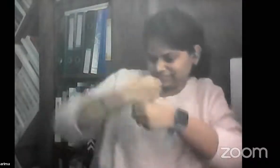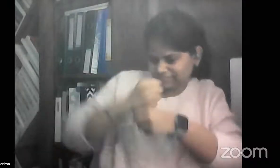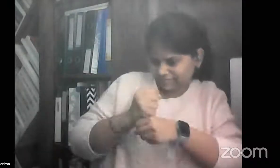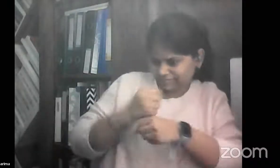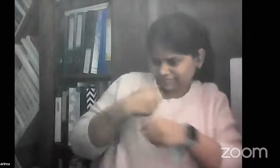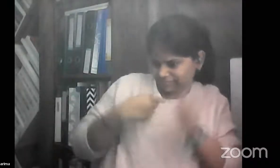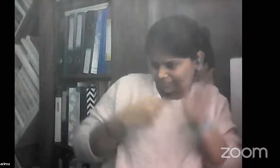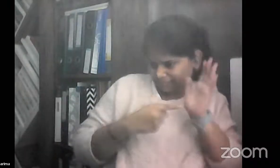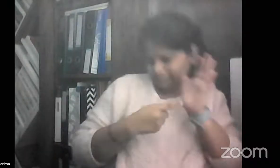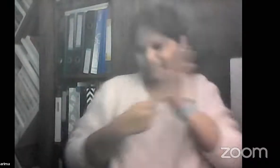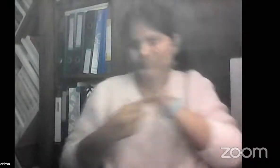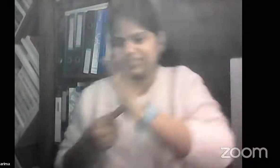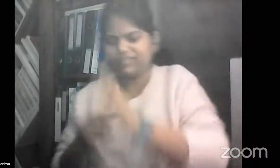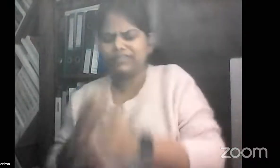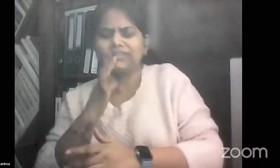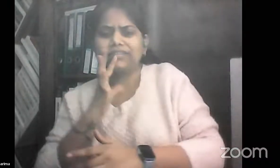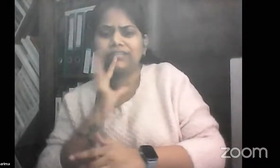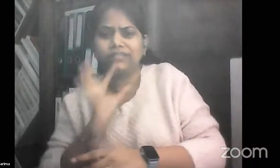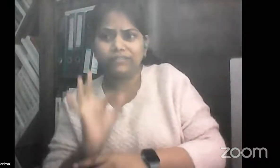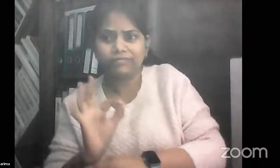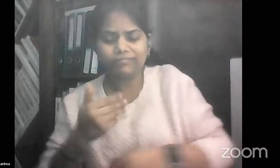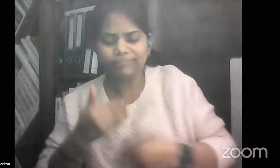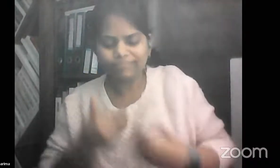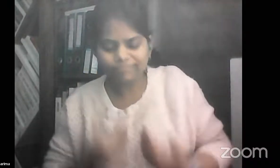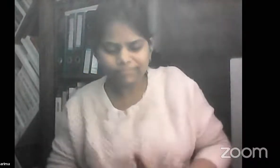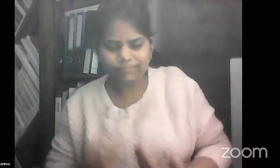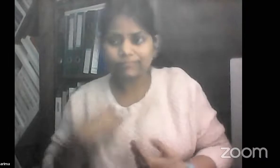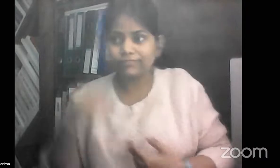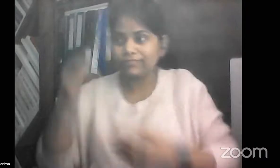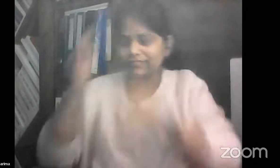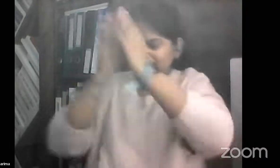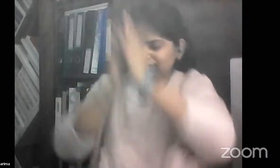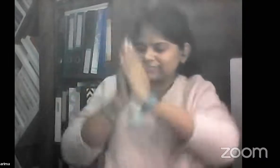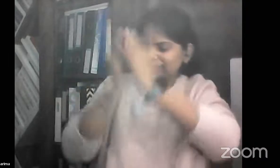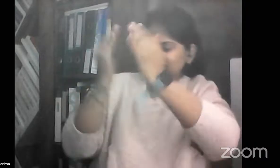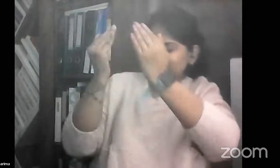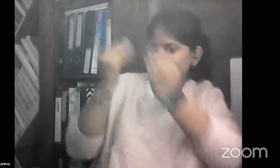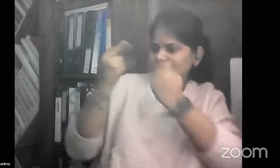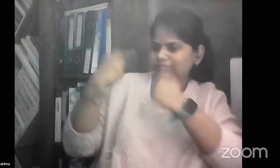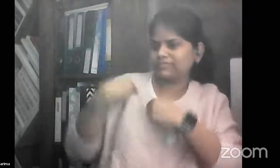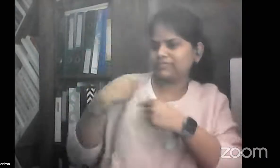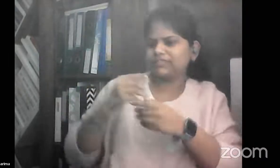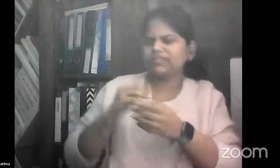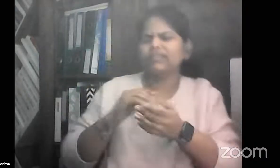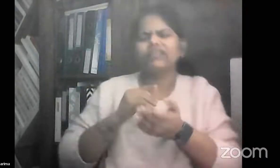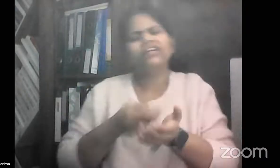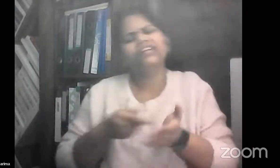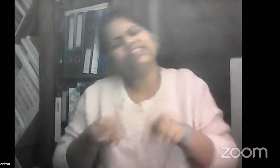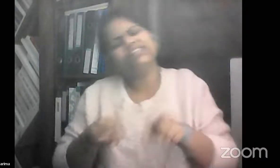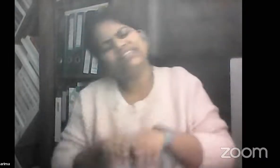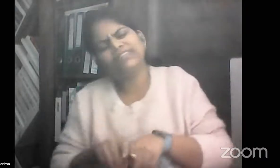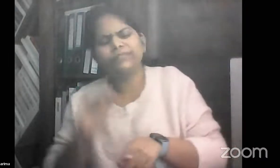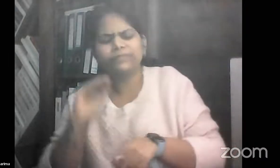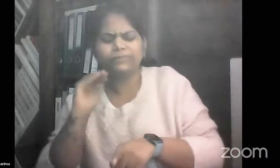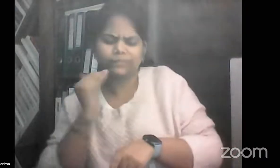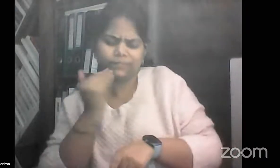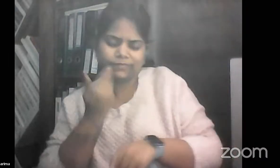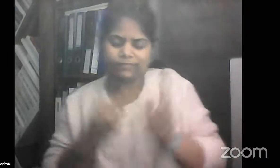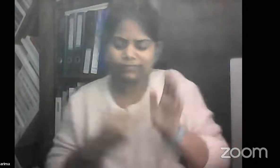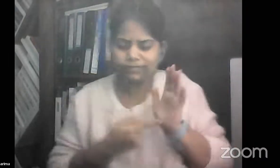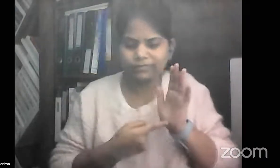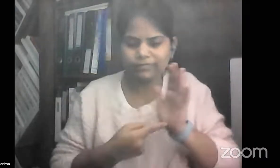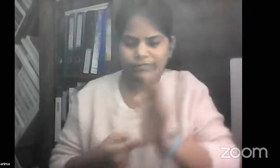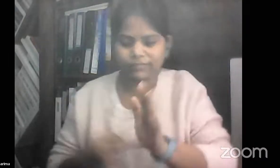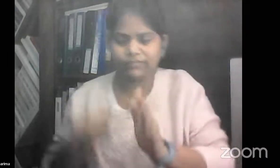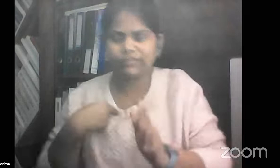lest he returning shied, doth God exact date labor light denied? I fondly